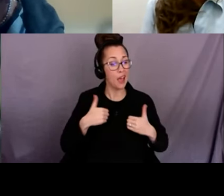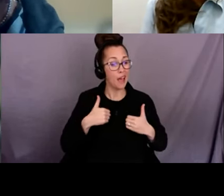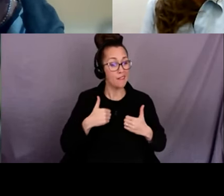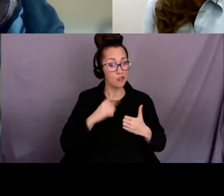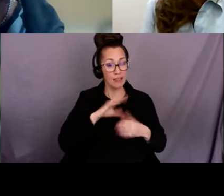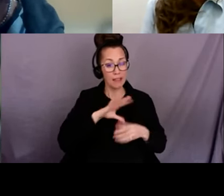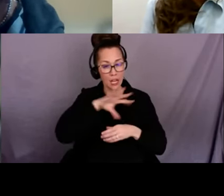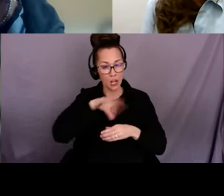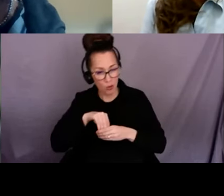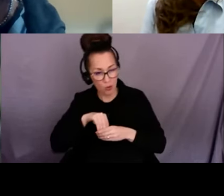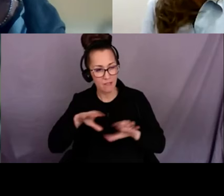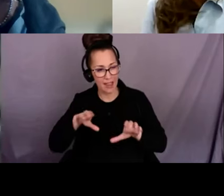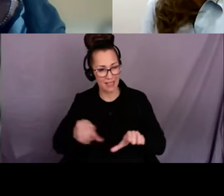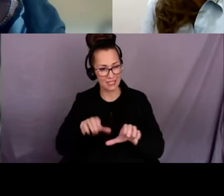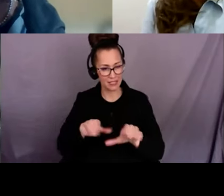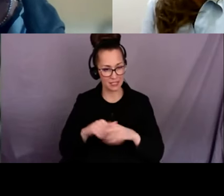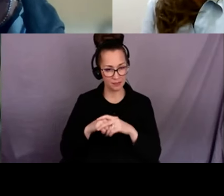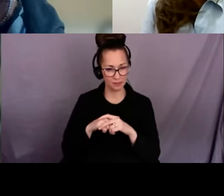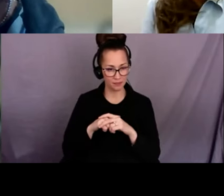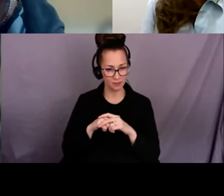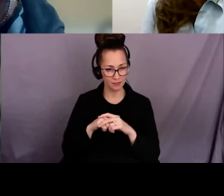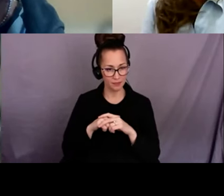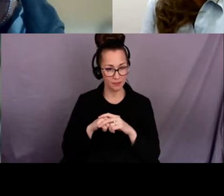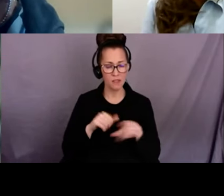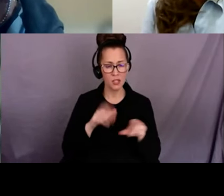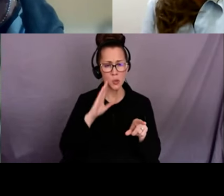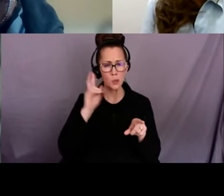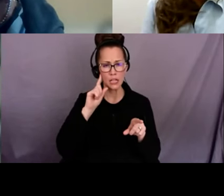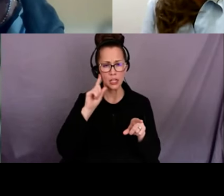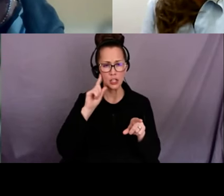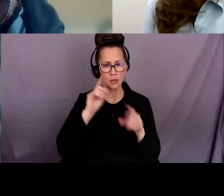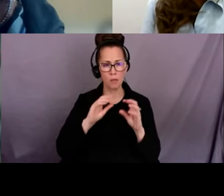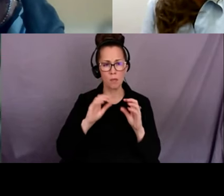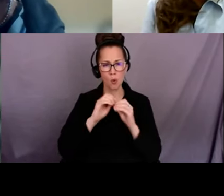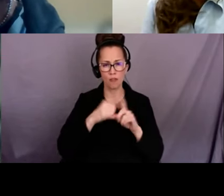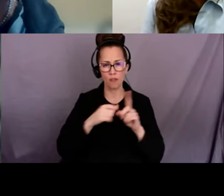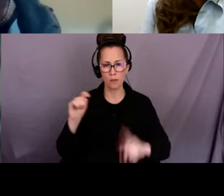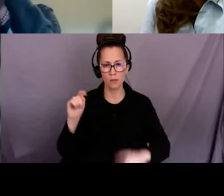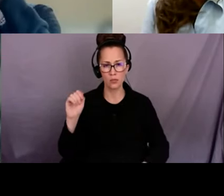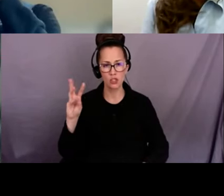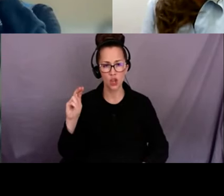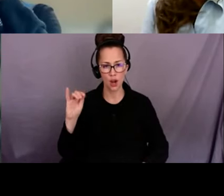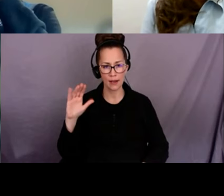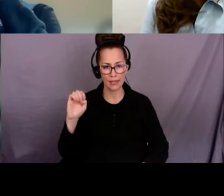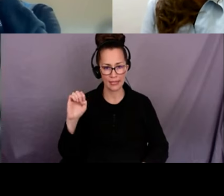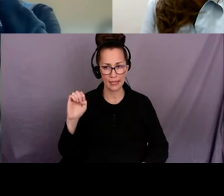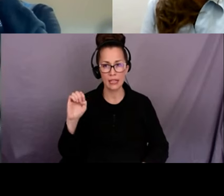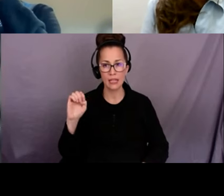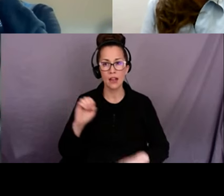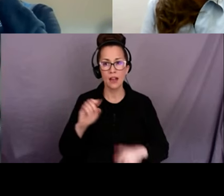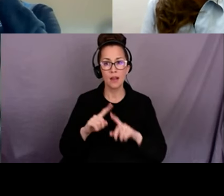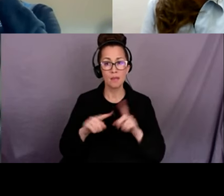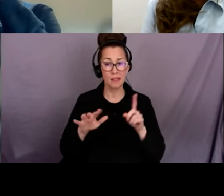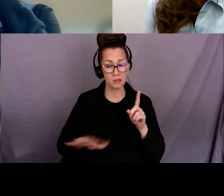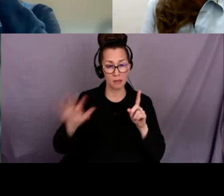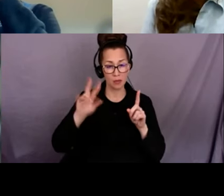community activities and services. You'll hear probably more from Tawnie Ferguson, but there's about 2,000